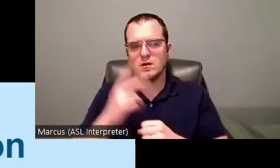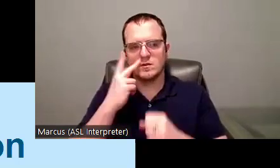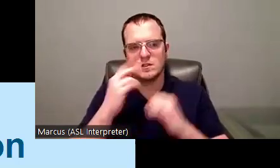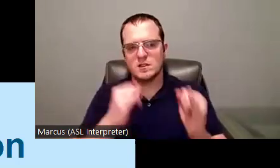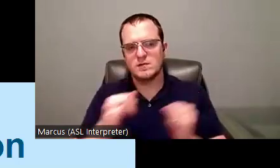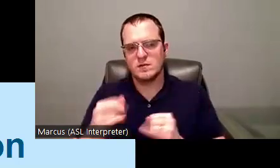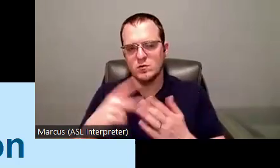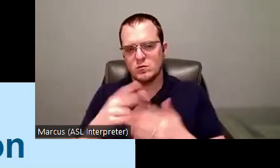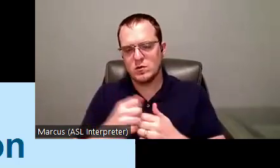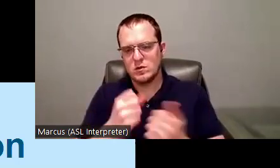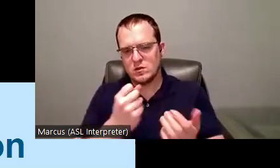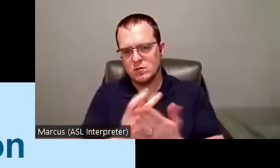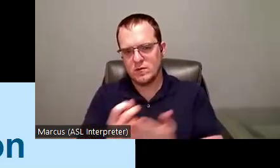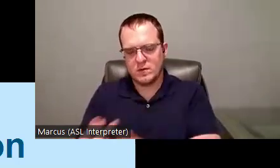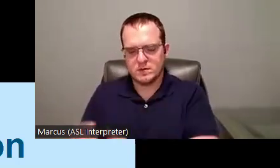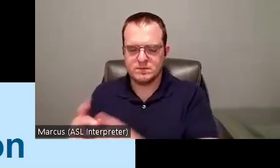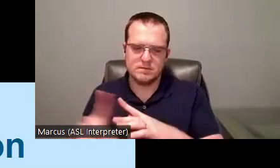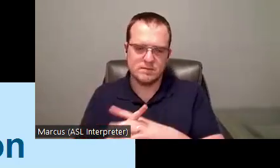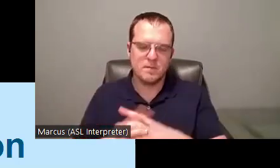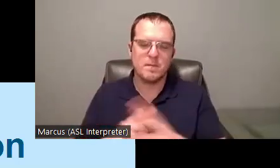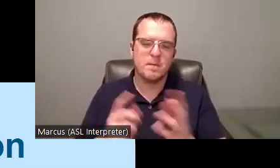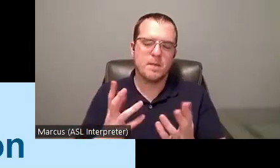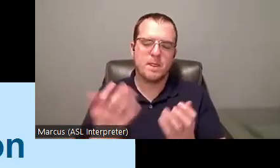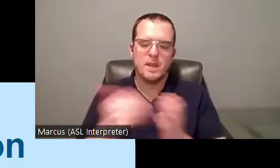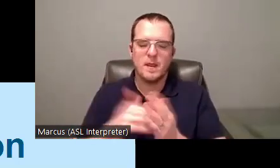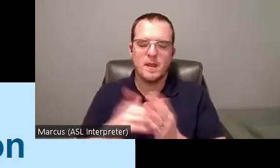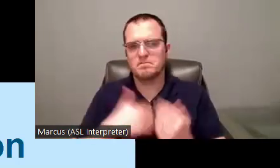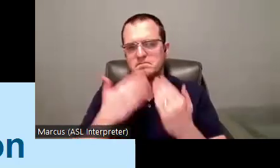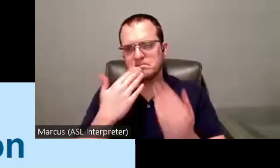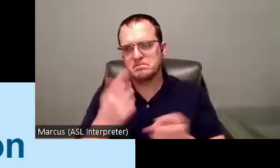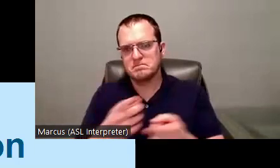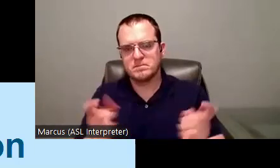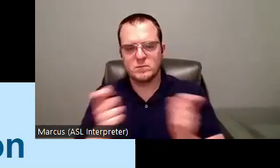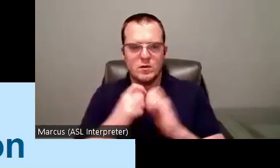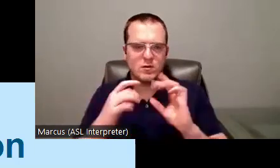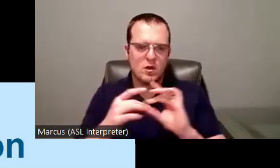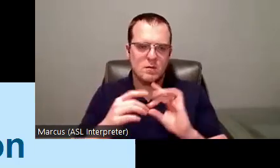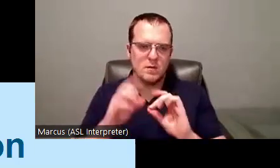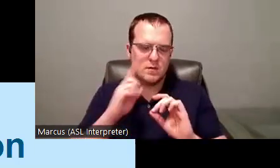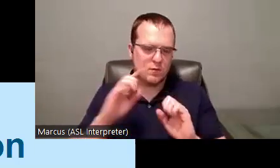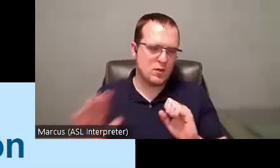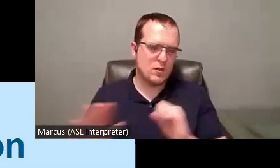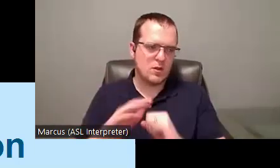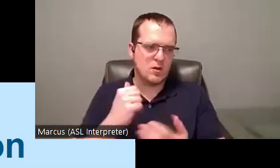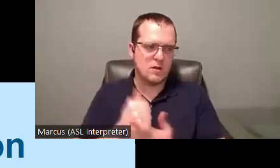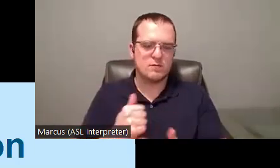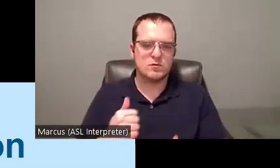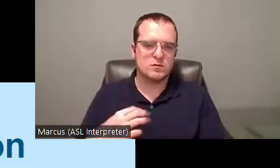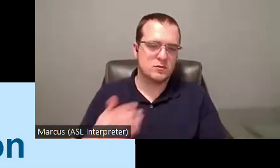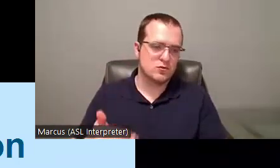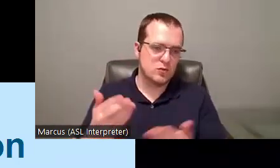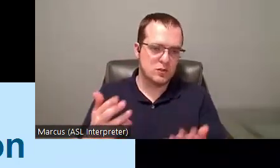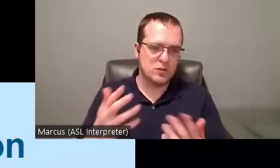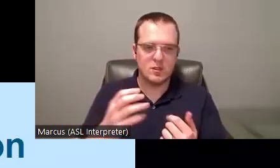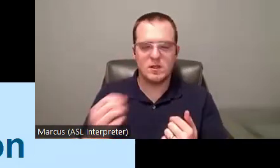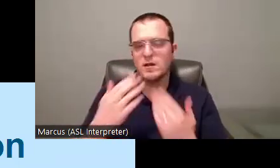as approvals are sought. Again, I just want to thank those who submitted comments for their helpful suggestions, and to